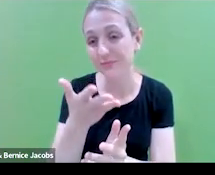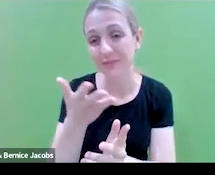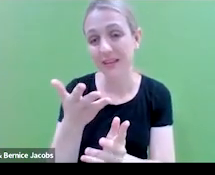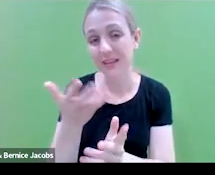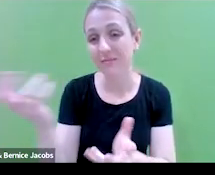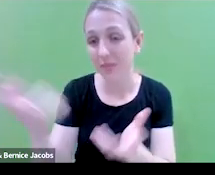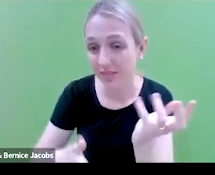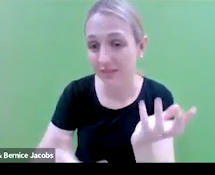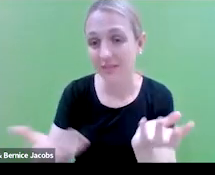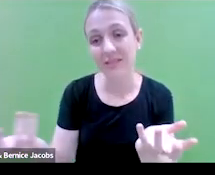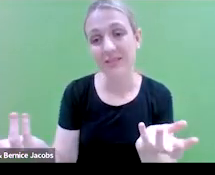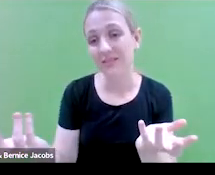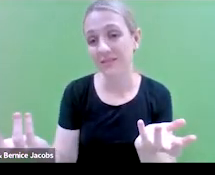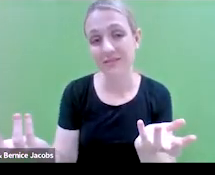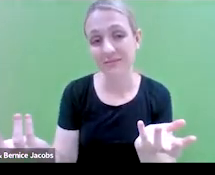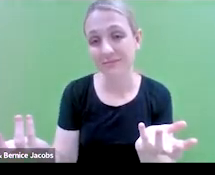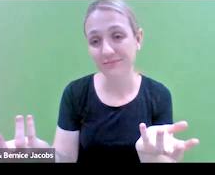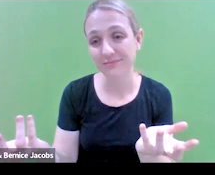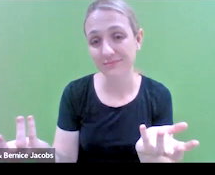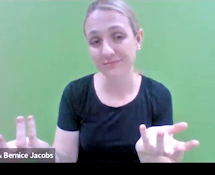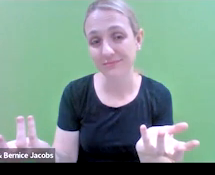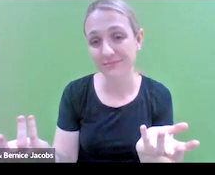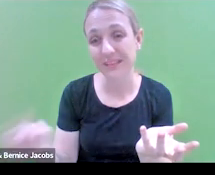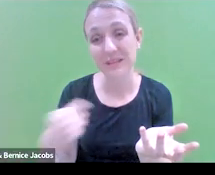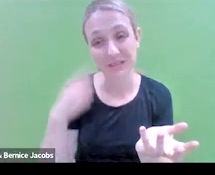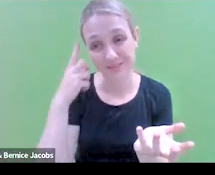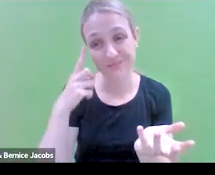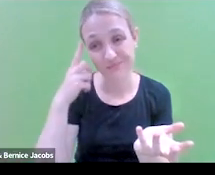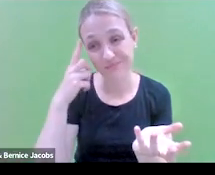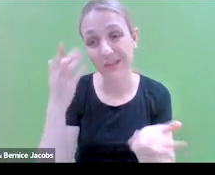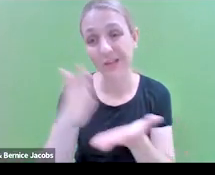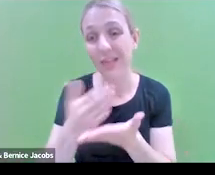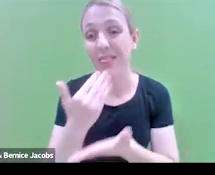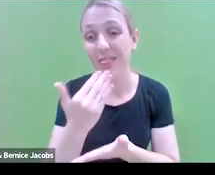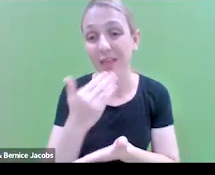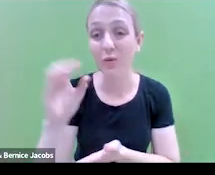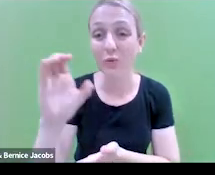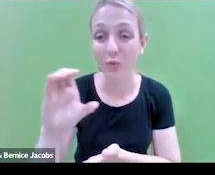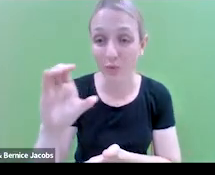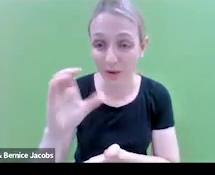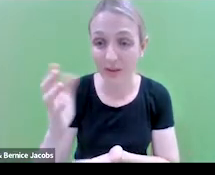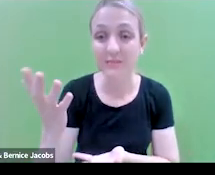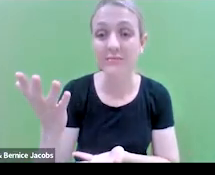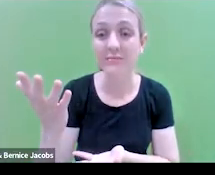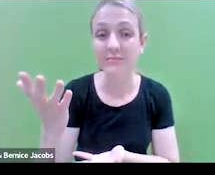are just my few thoughts for the matter. And just thank you to Colette and